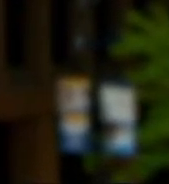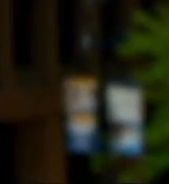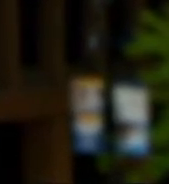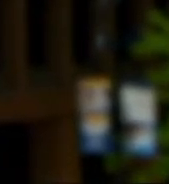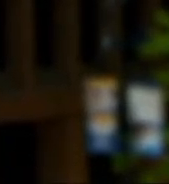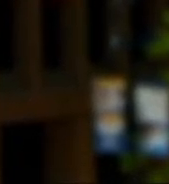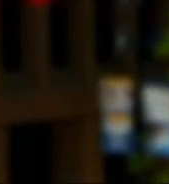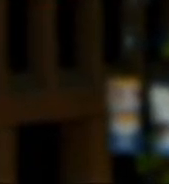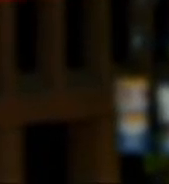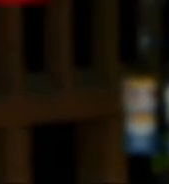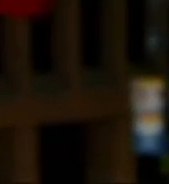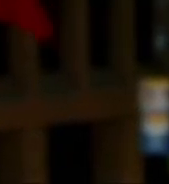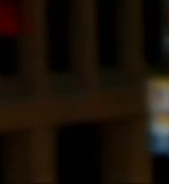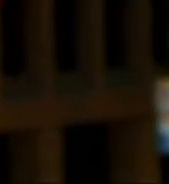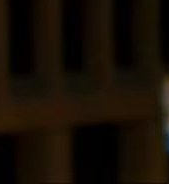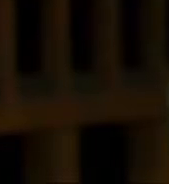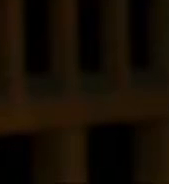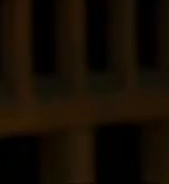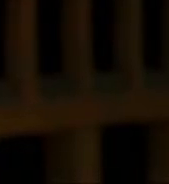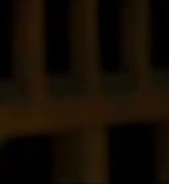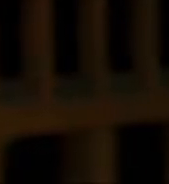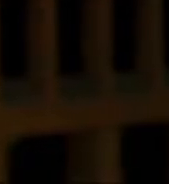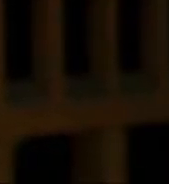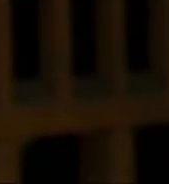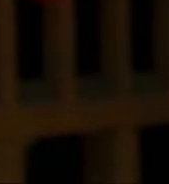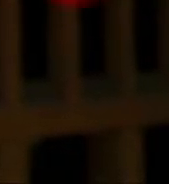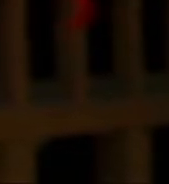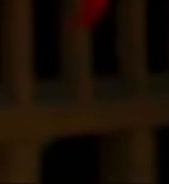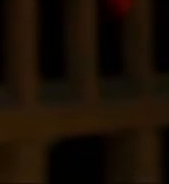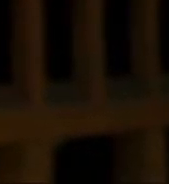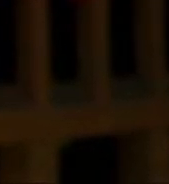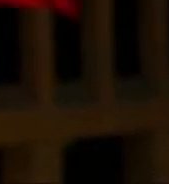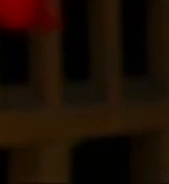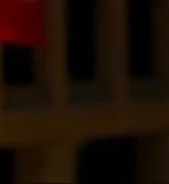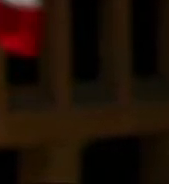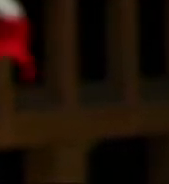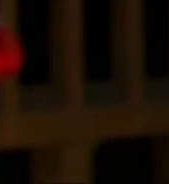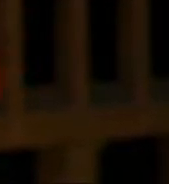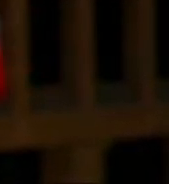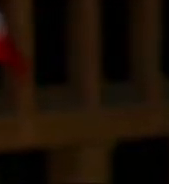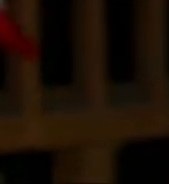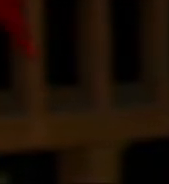break clear, the bombs bursting